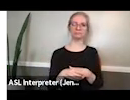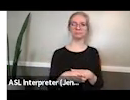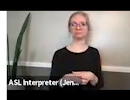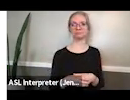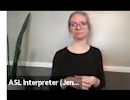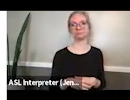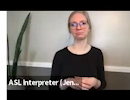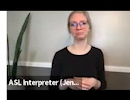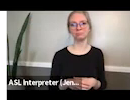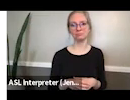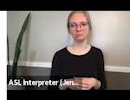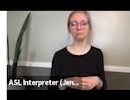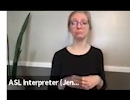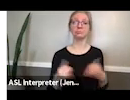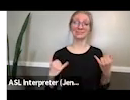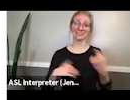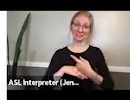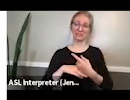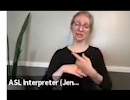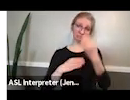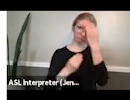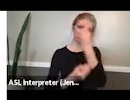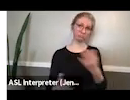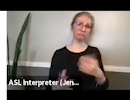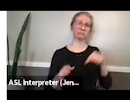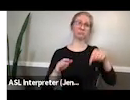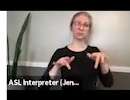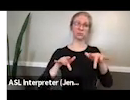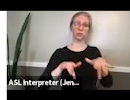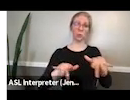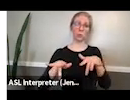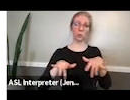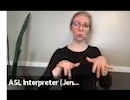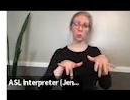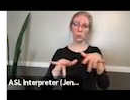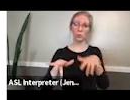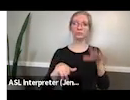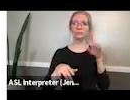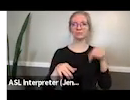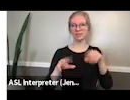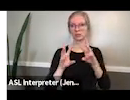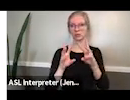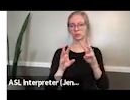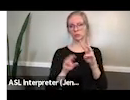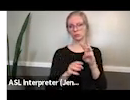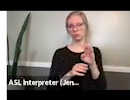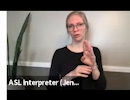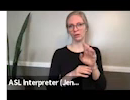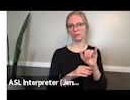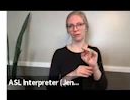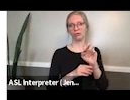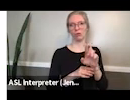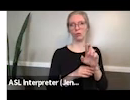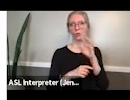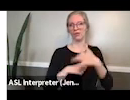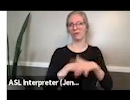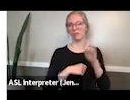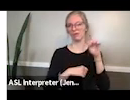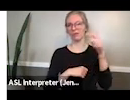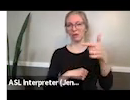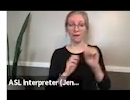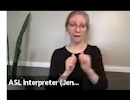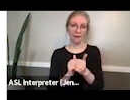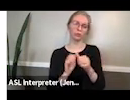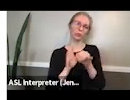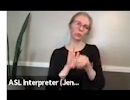We're also recording today, and this webinar would be made available to folks at a later time, probably through our YouTube channel.